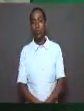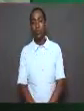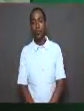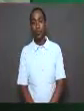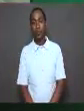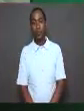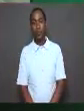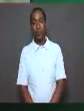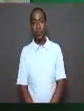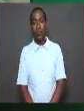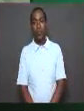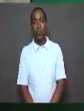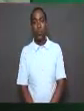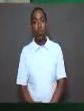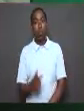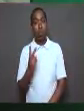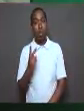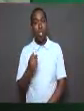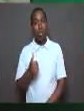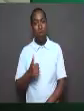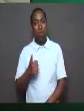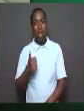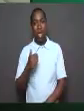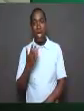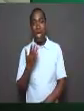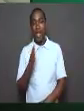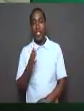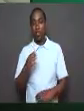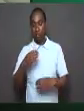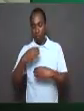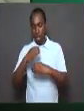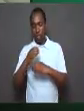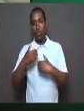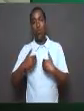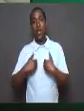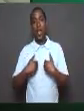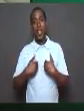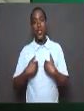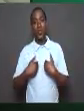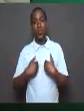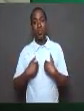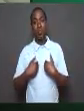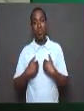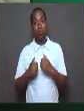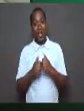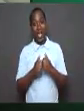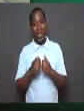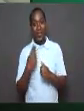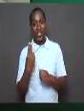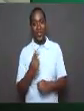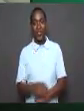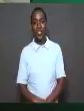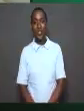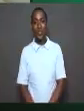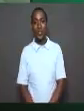There are two main types of microscopes that are commonly used: the